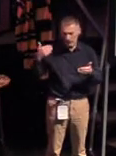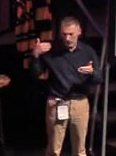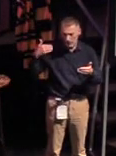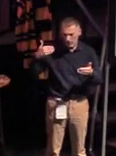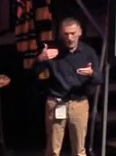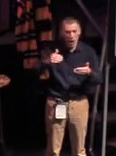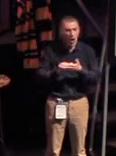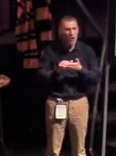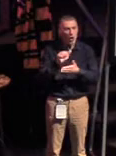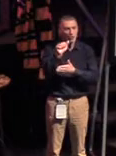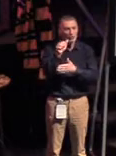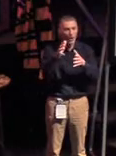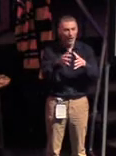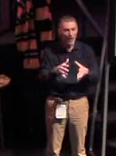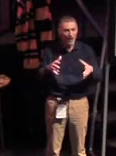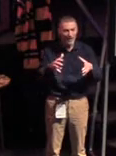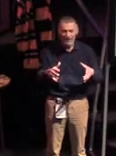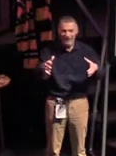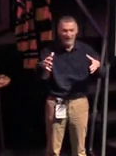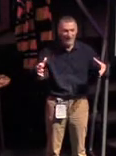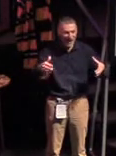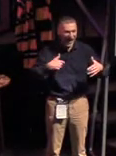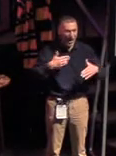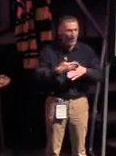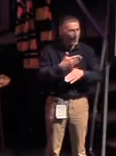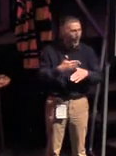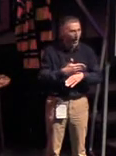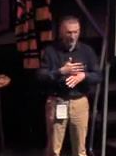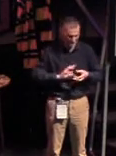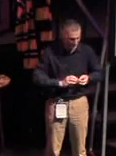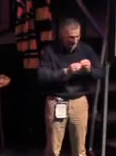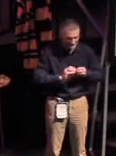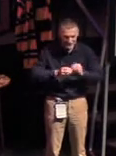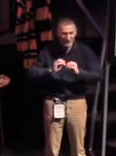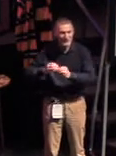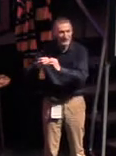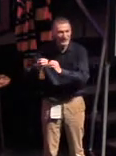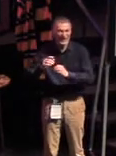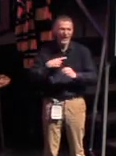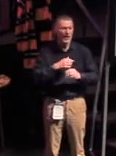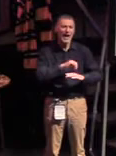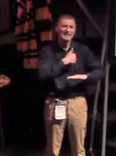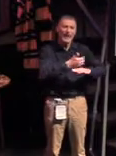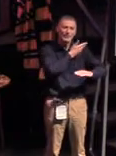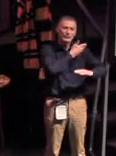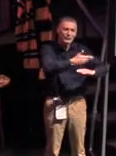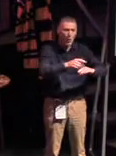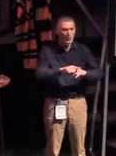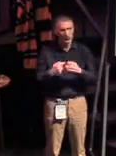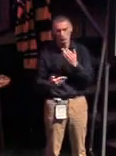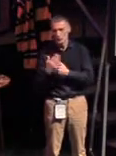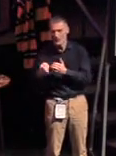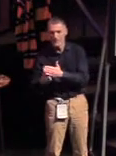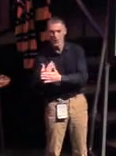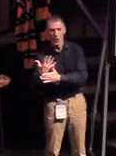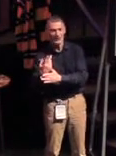participation. We've seen growth and development in the work which is being made in this region from both established and emerging artists. We've